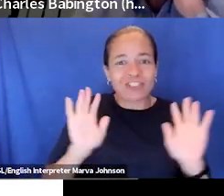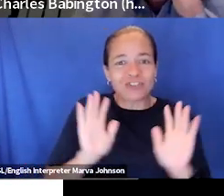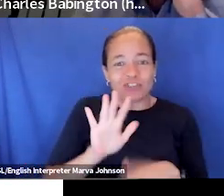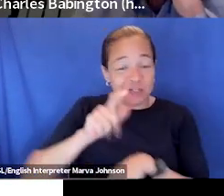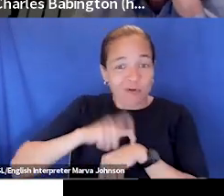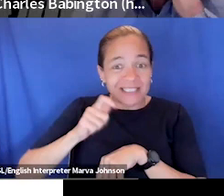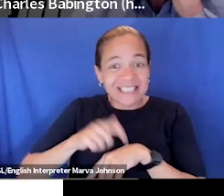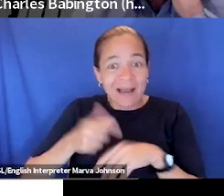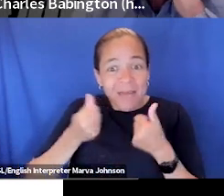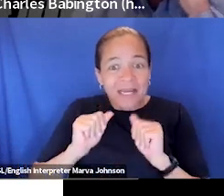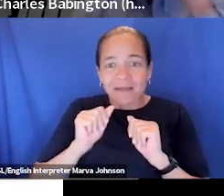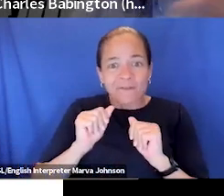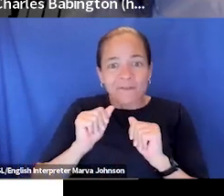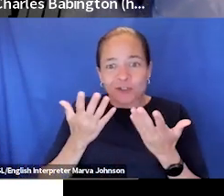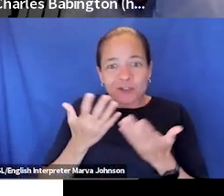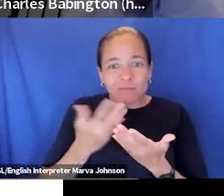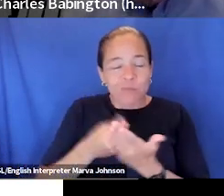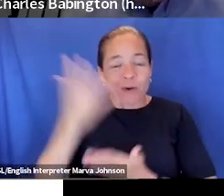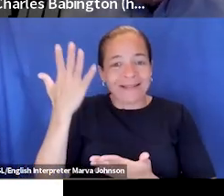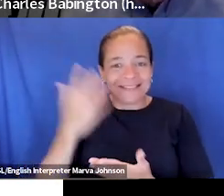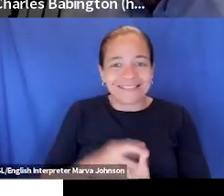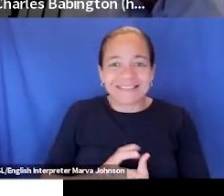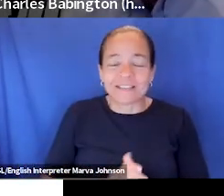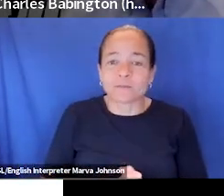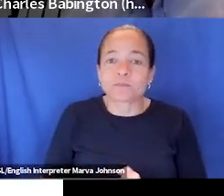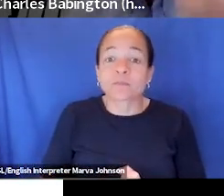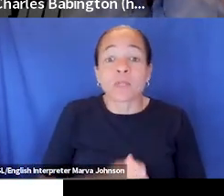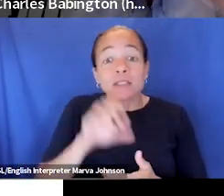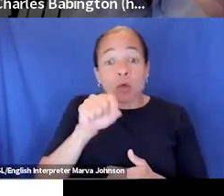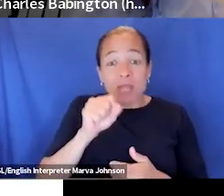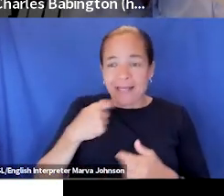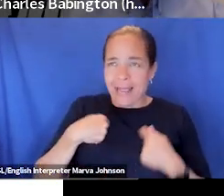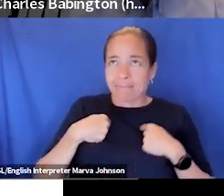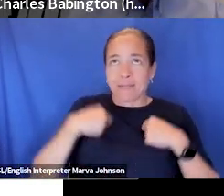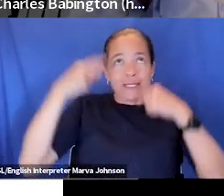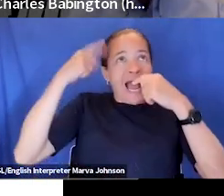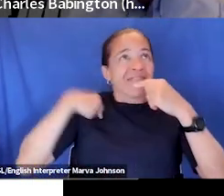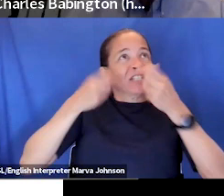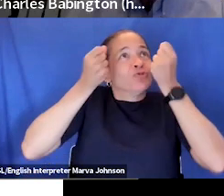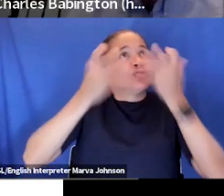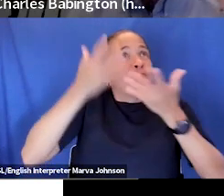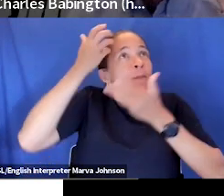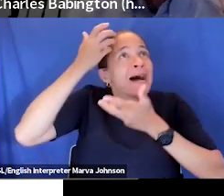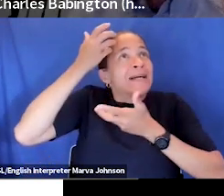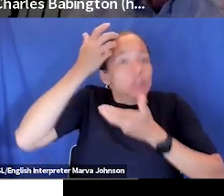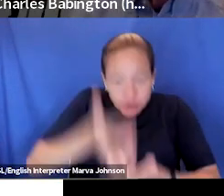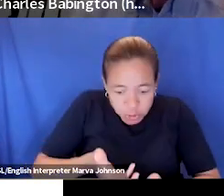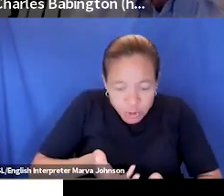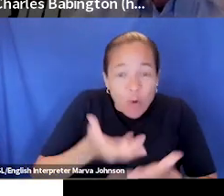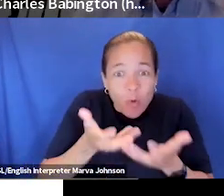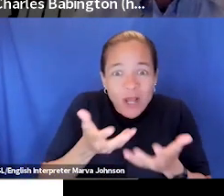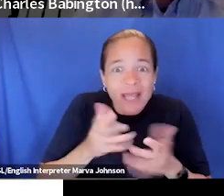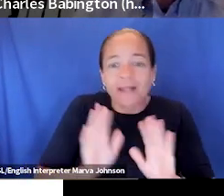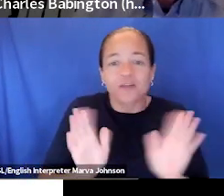So be conscious of, instead of trying to unload all the great stuff in your brain, try to think about what does that busy reader need, and what's